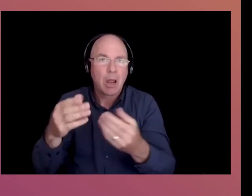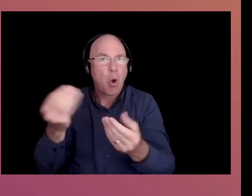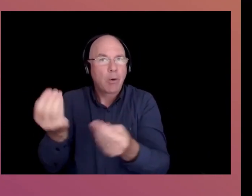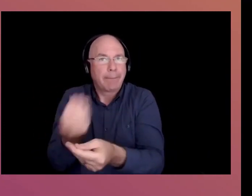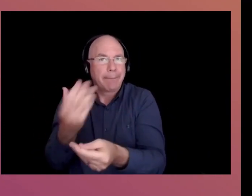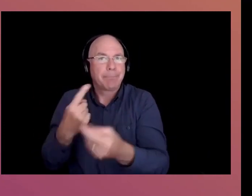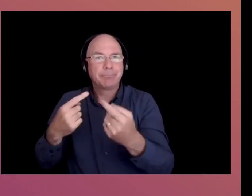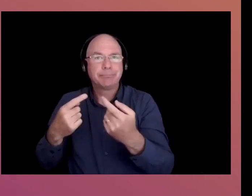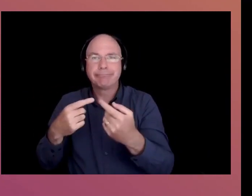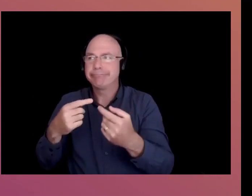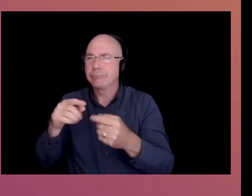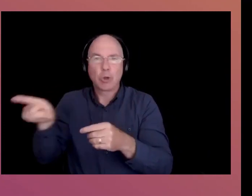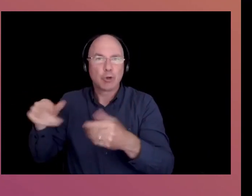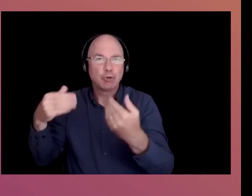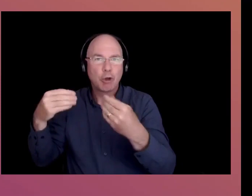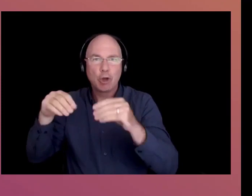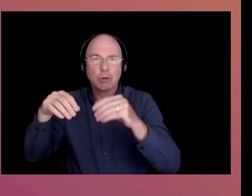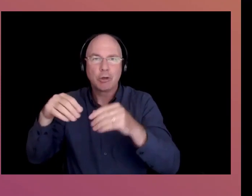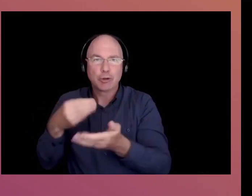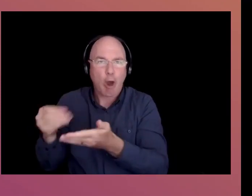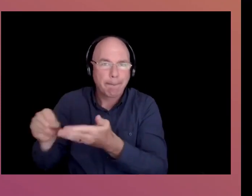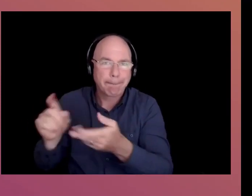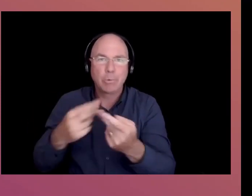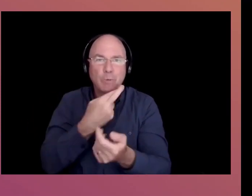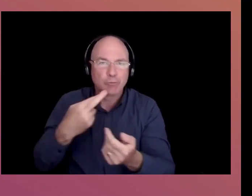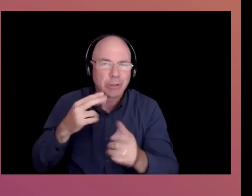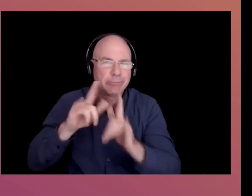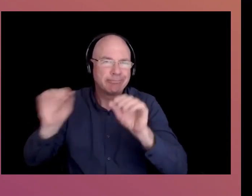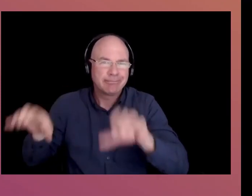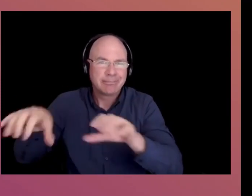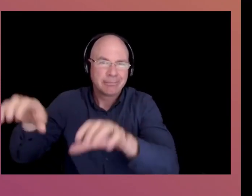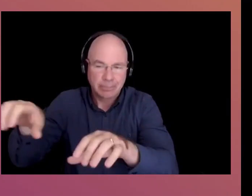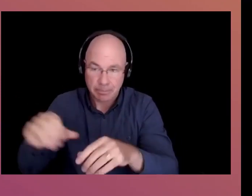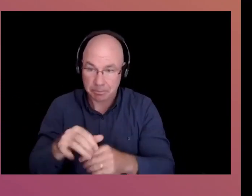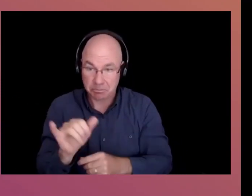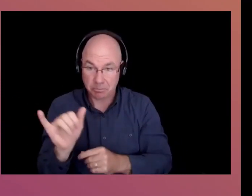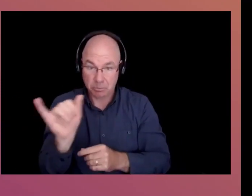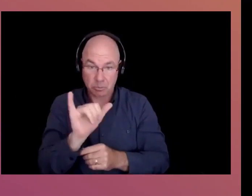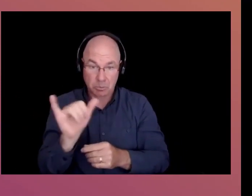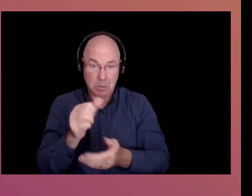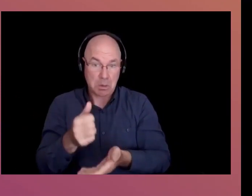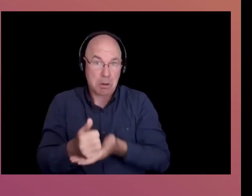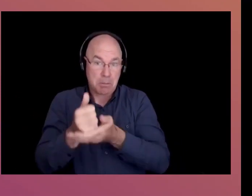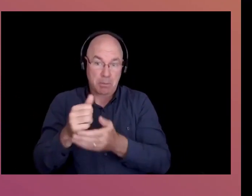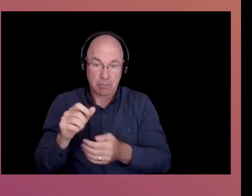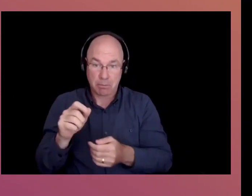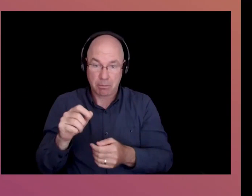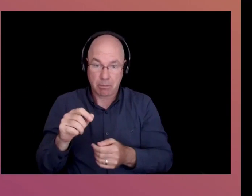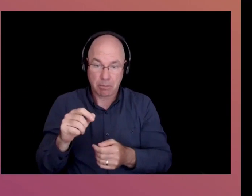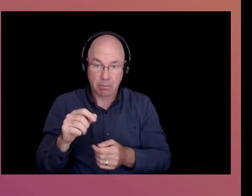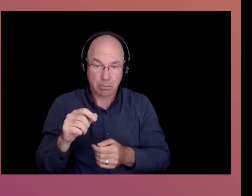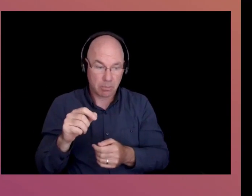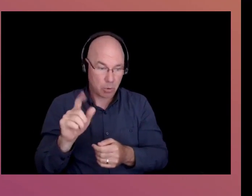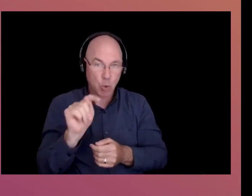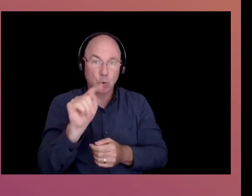on. We also developed a set of tools to support the deployment of